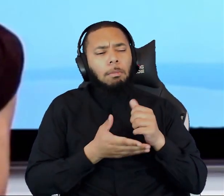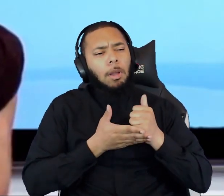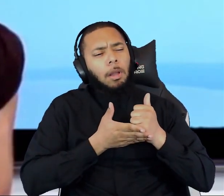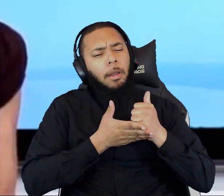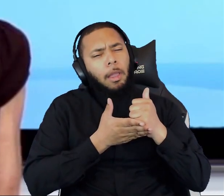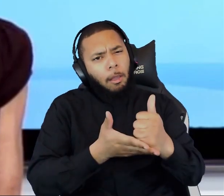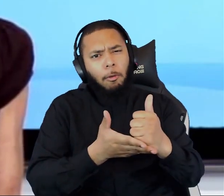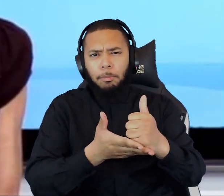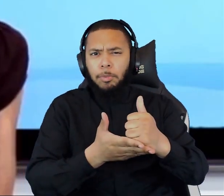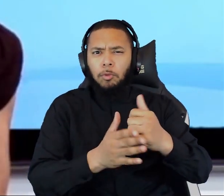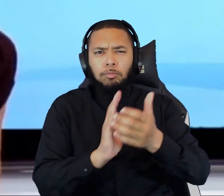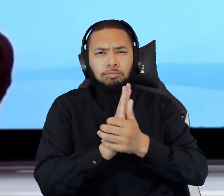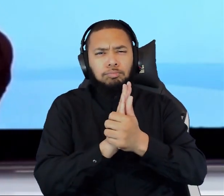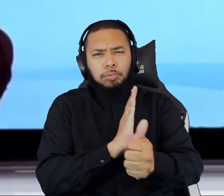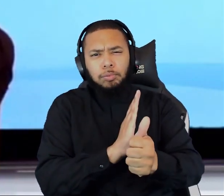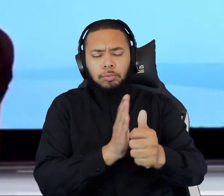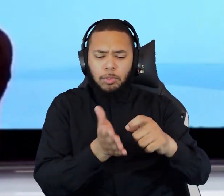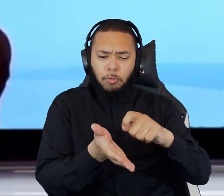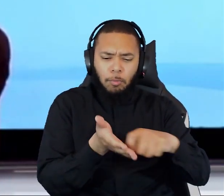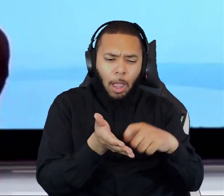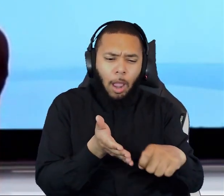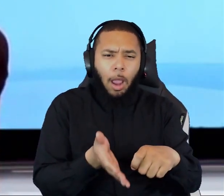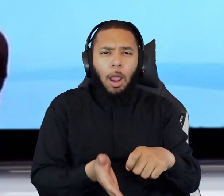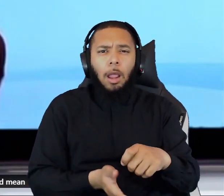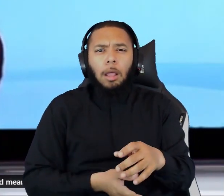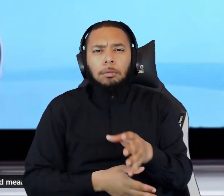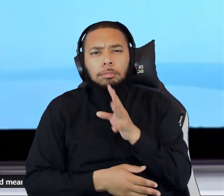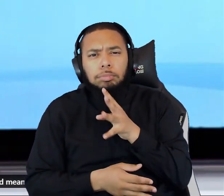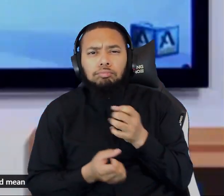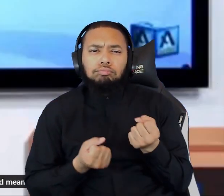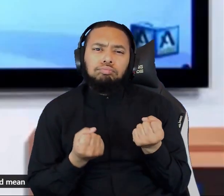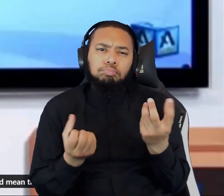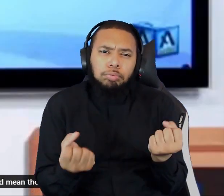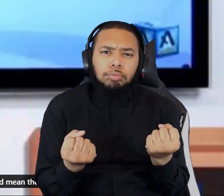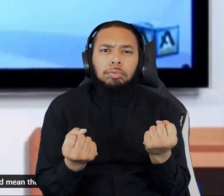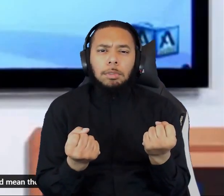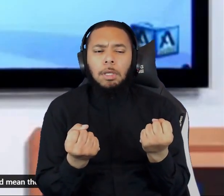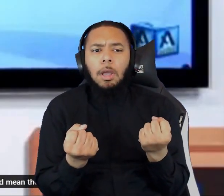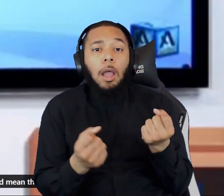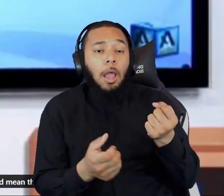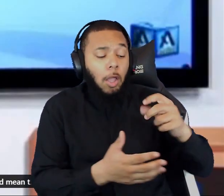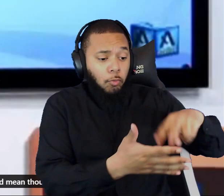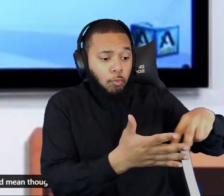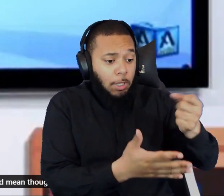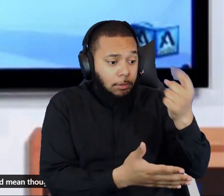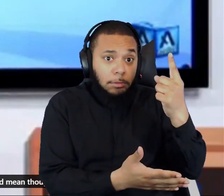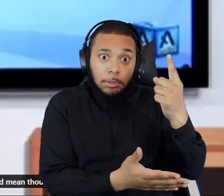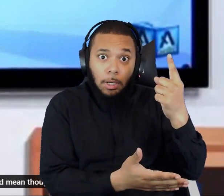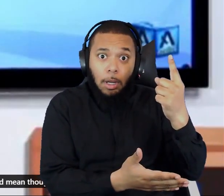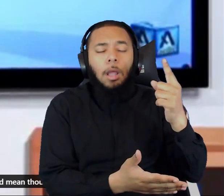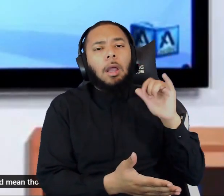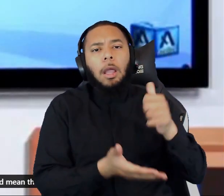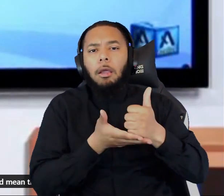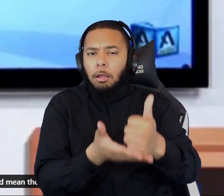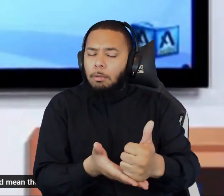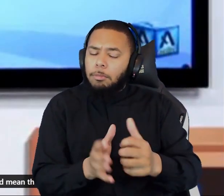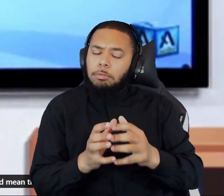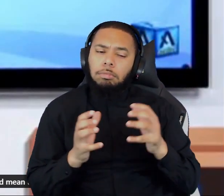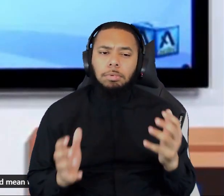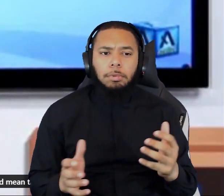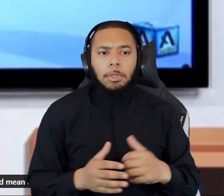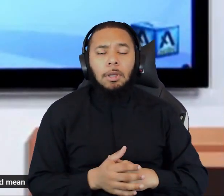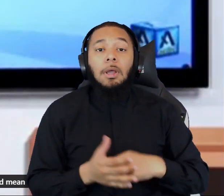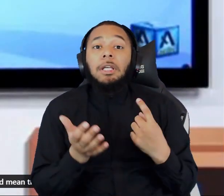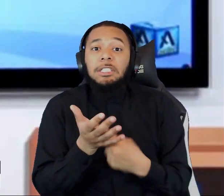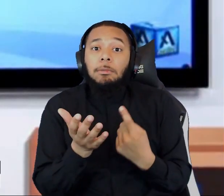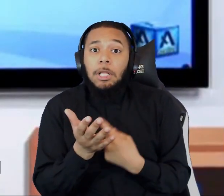on writing, on speaking, and on understanding what you read. And so many times you can understand what a difficult